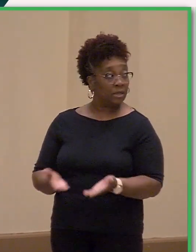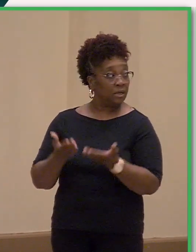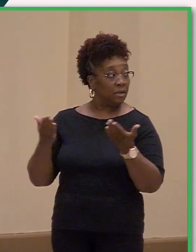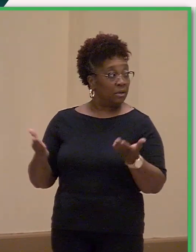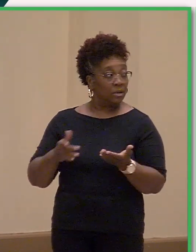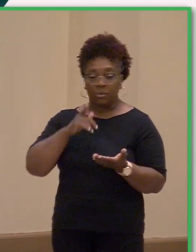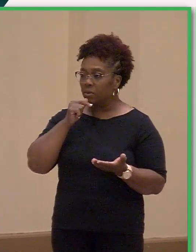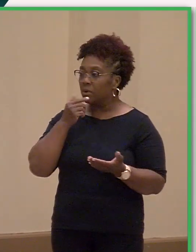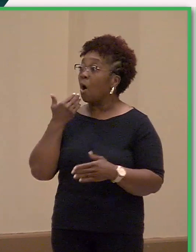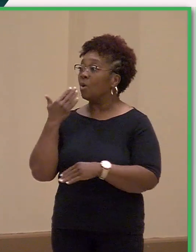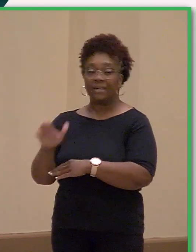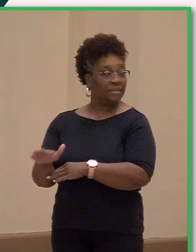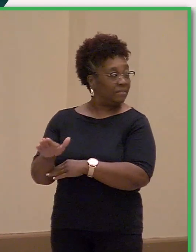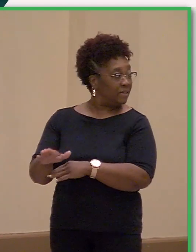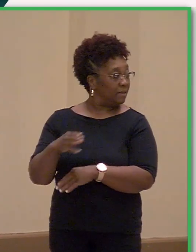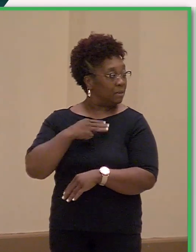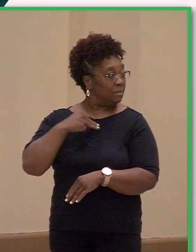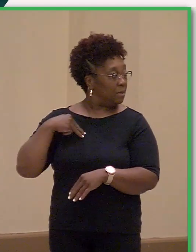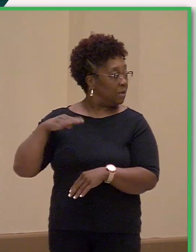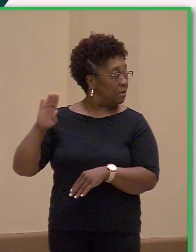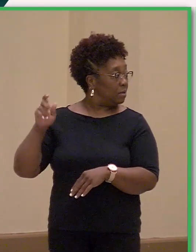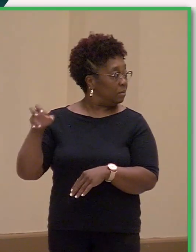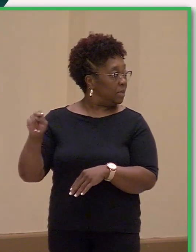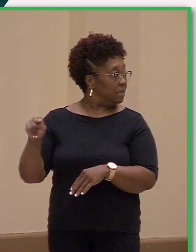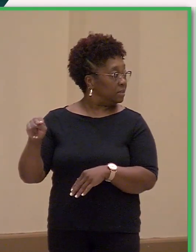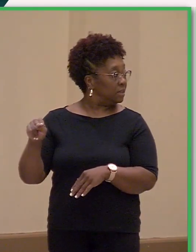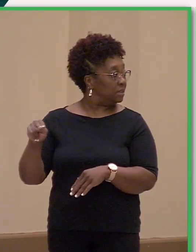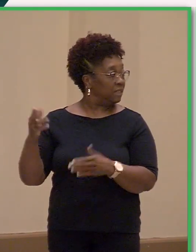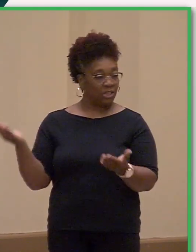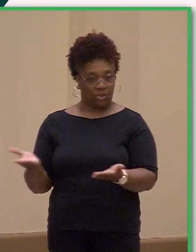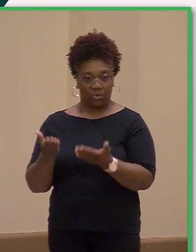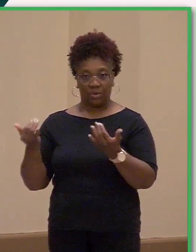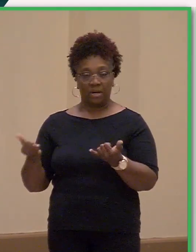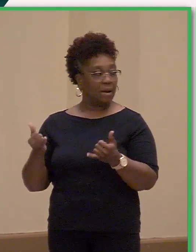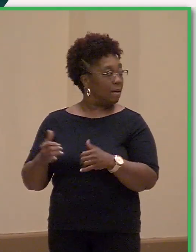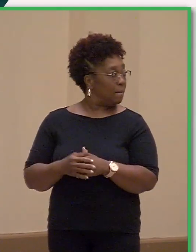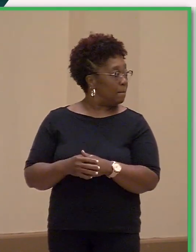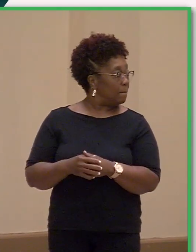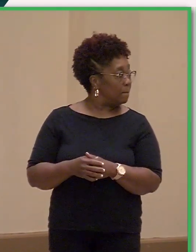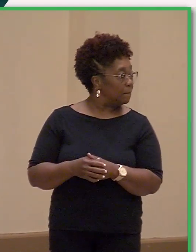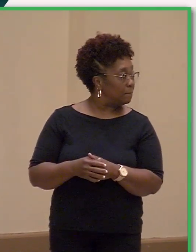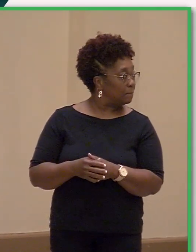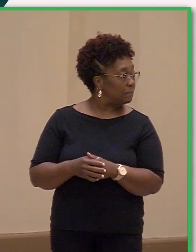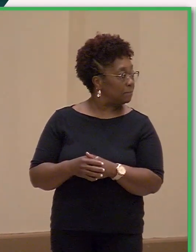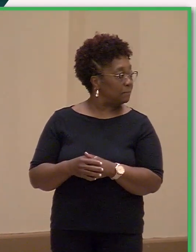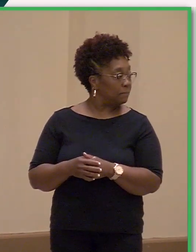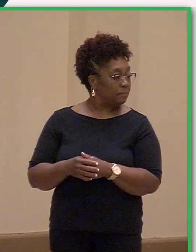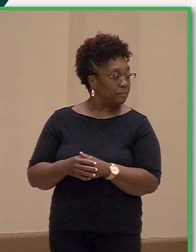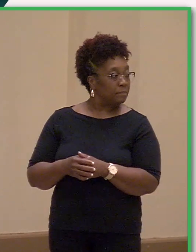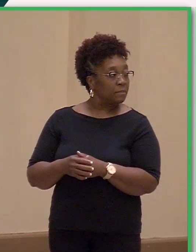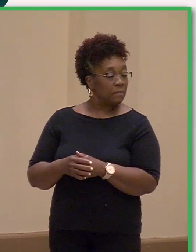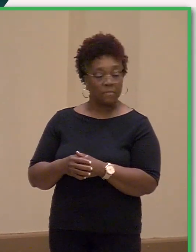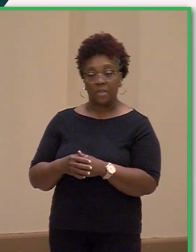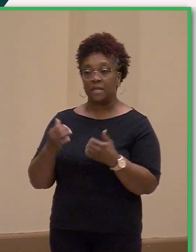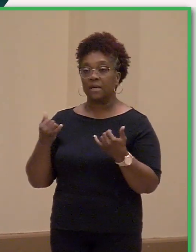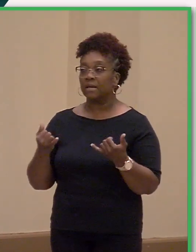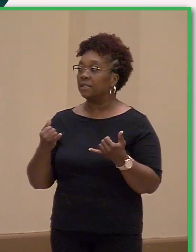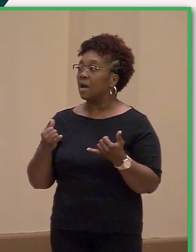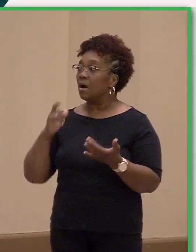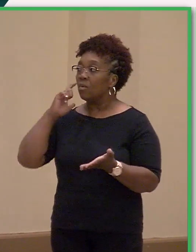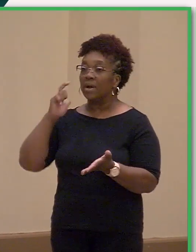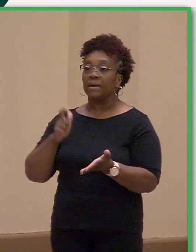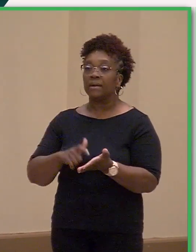good evening, Member Benson. If the clerk would note, Member Benson has joined us. Clerk will so note, Madam President. All right, and we can move now to recognition